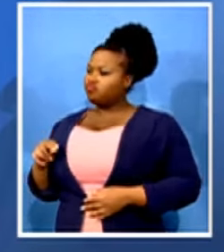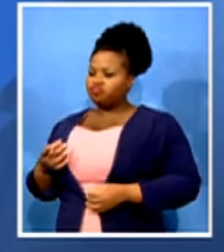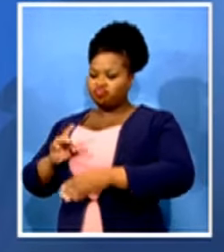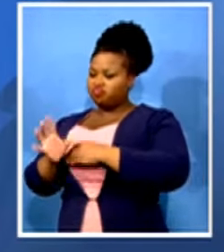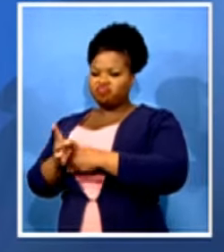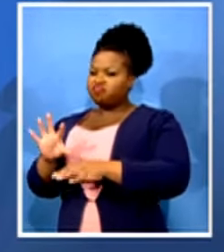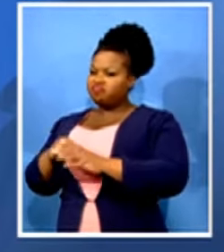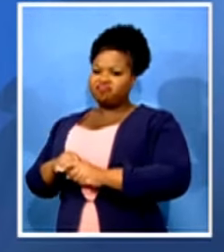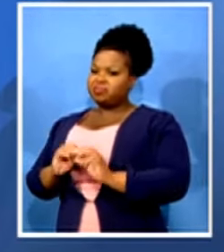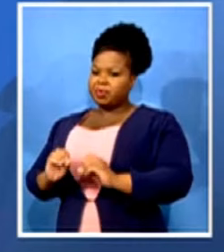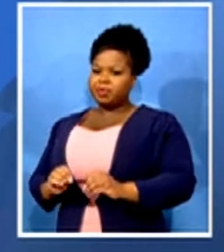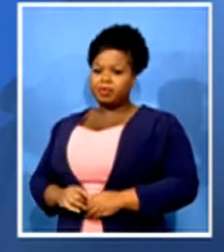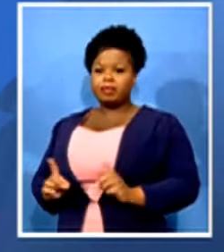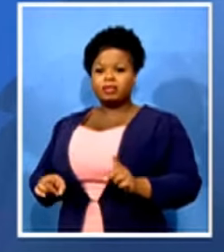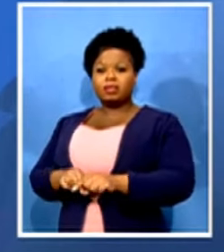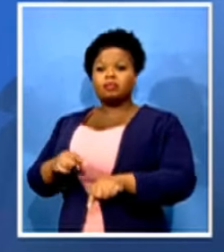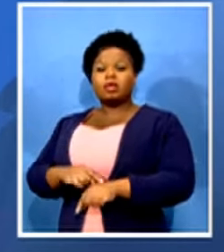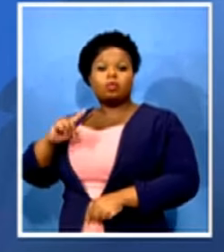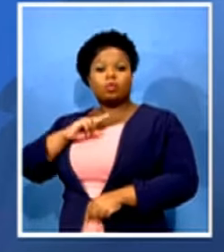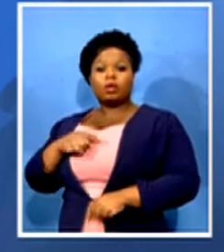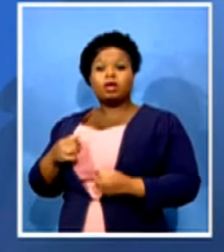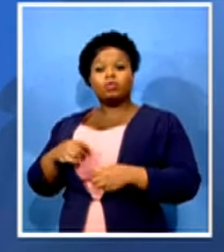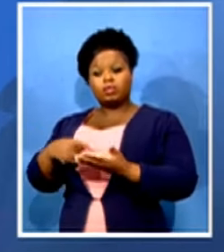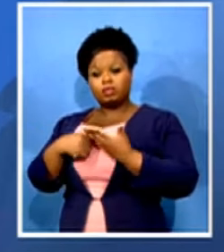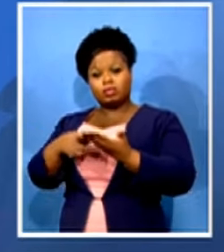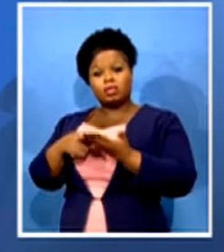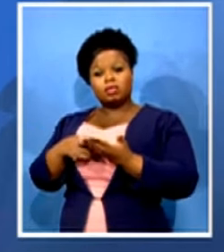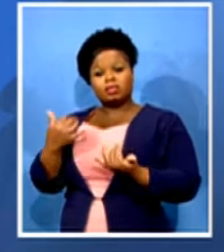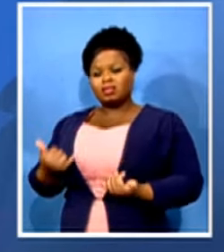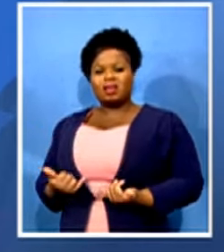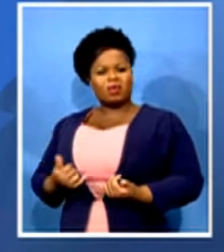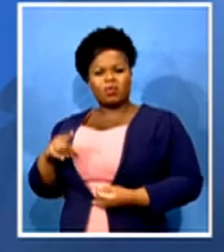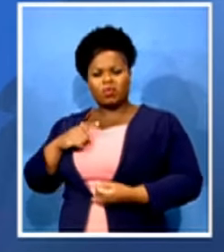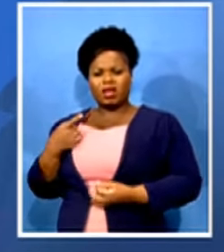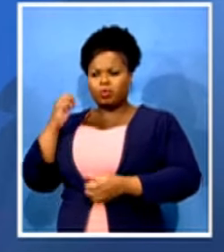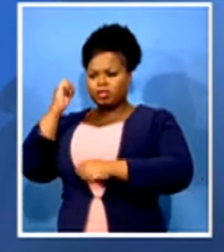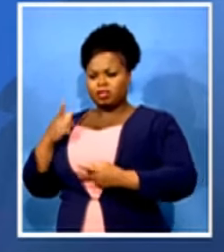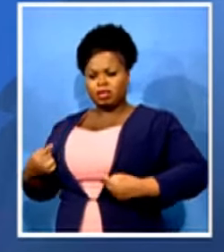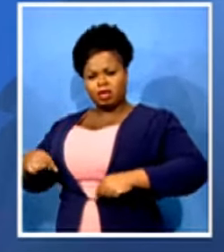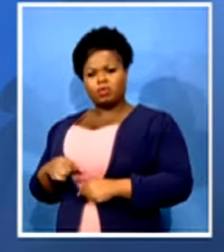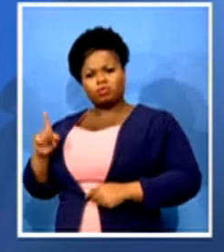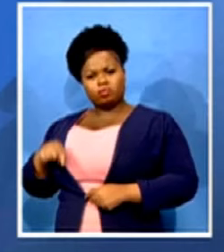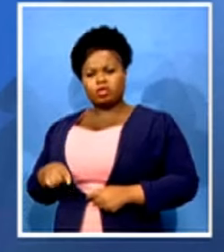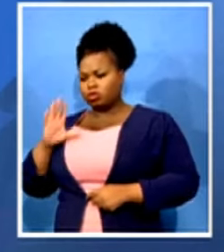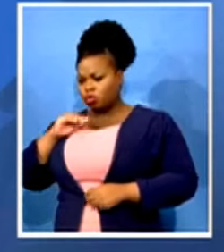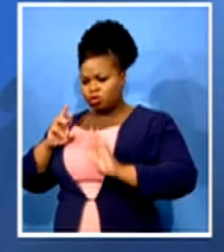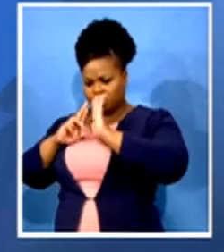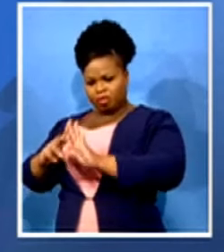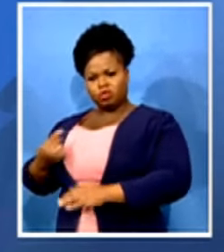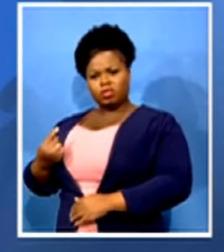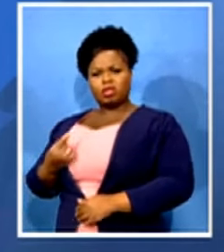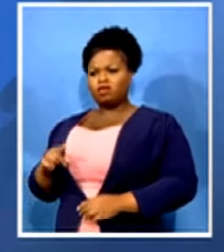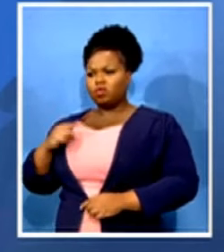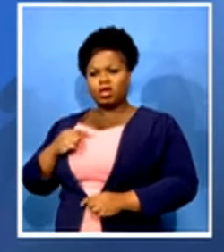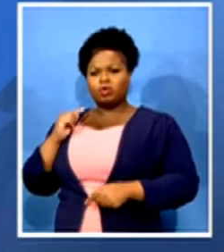of conversation, that we can actually, as our industry, be able to talk for our industry. You know, you can't take a blanket approach. Yeah. Our